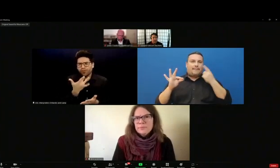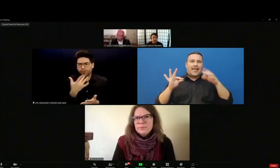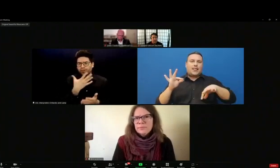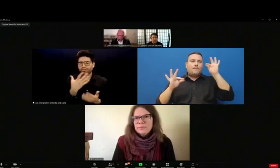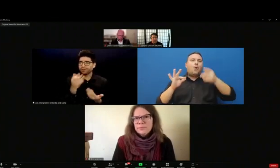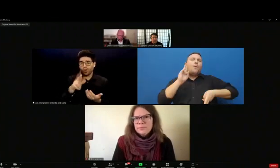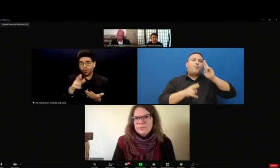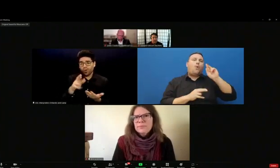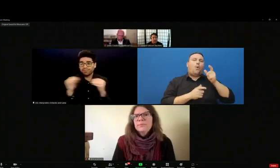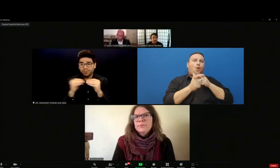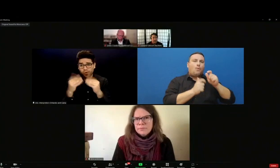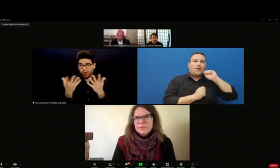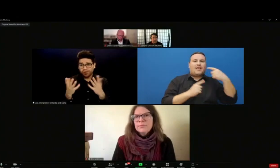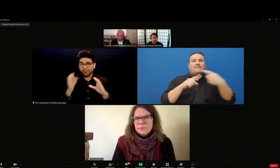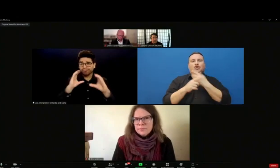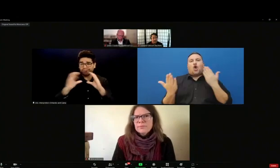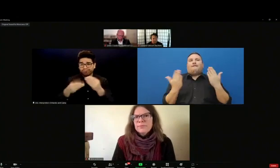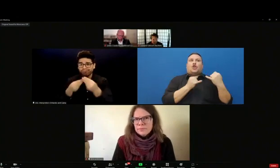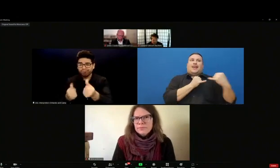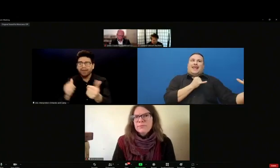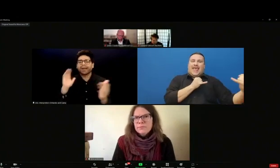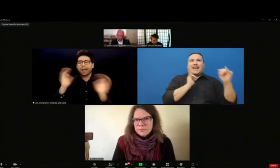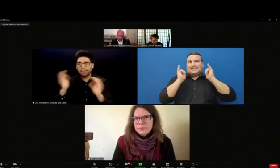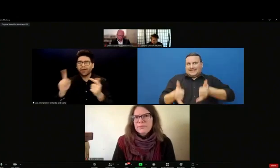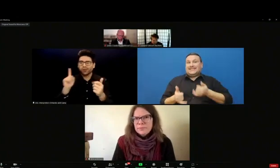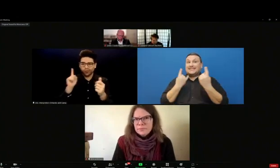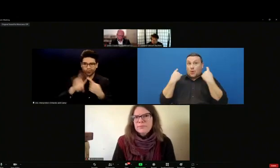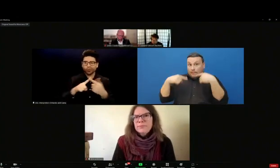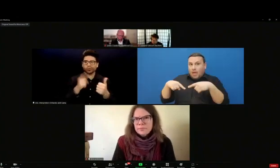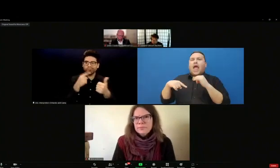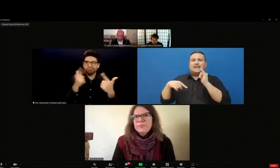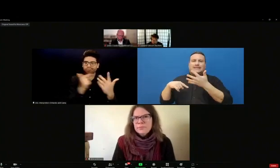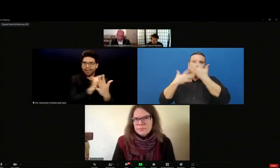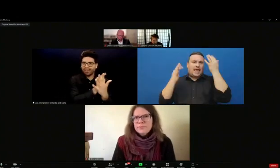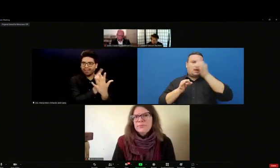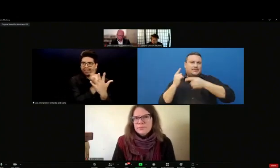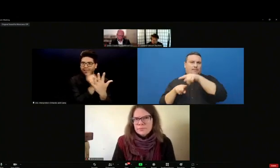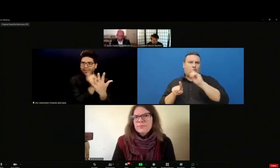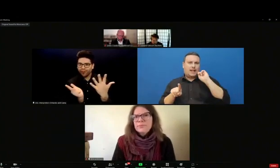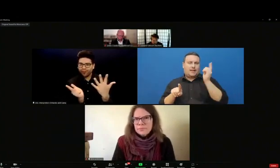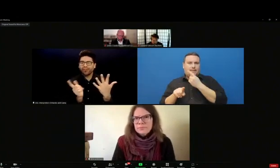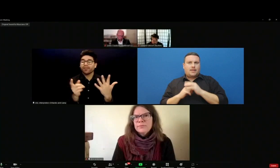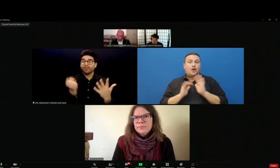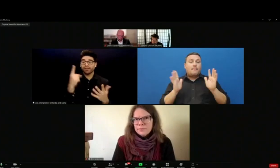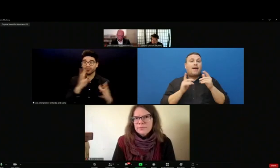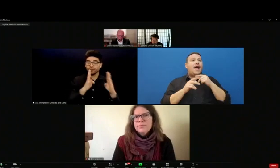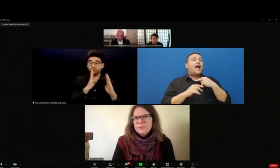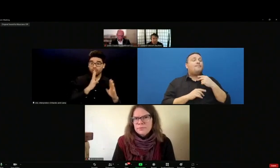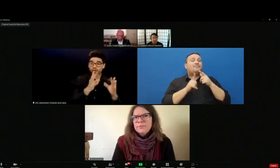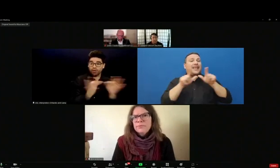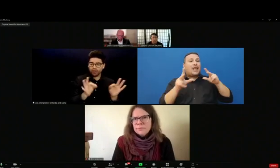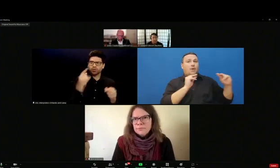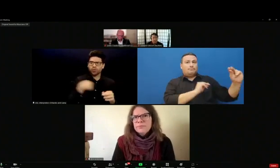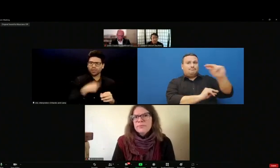efficient than the linearized ones. If we look at spoken languages, we see that this diagrammatic